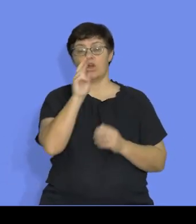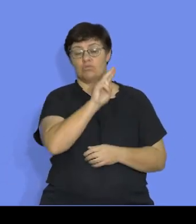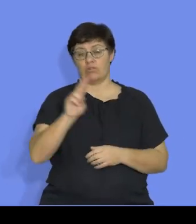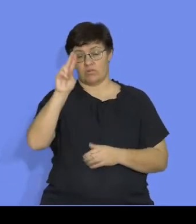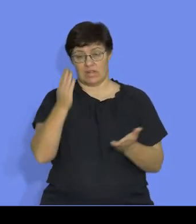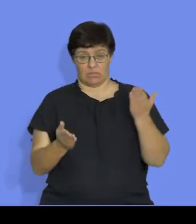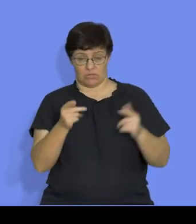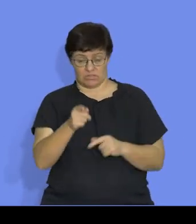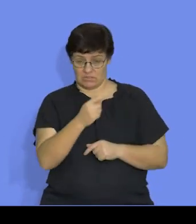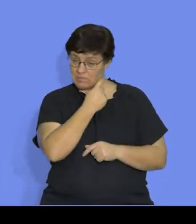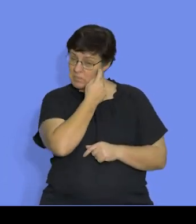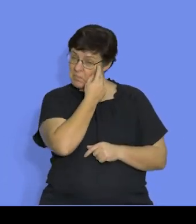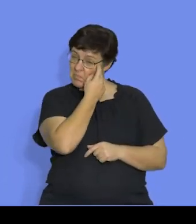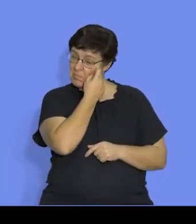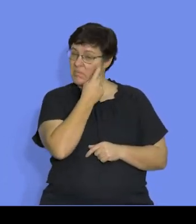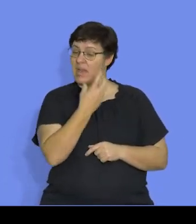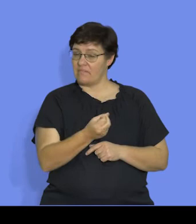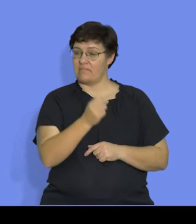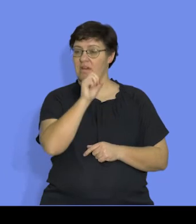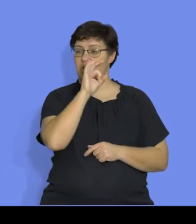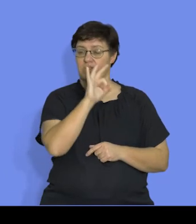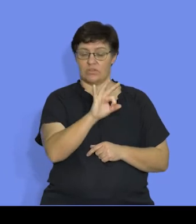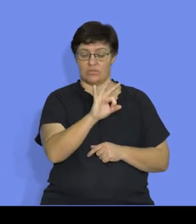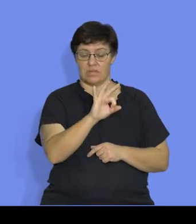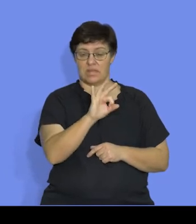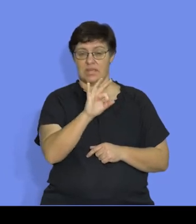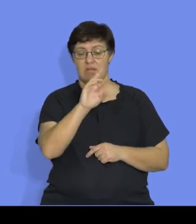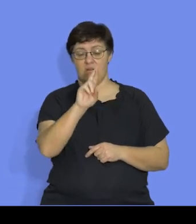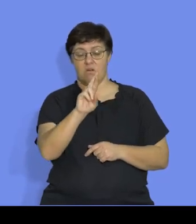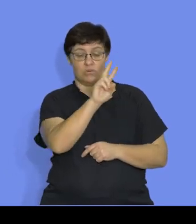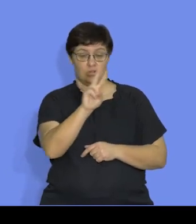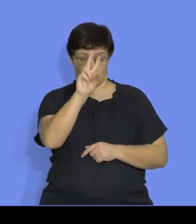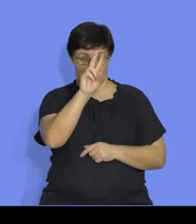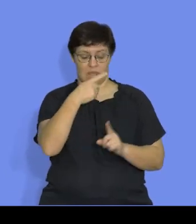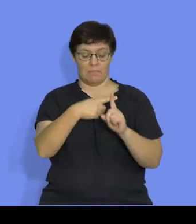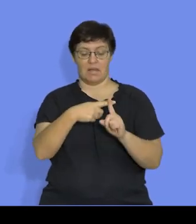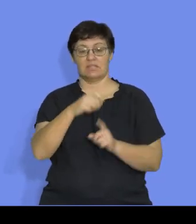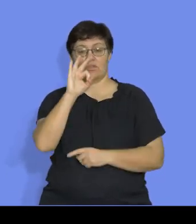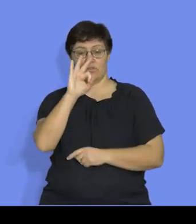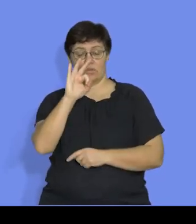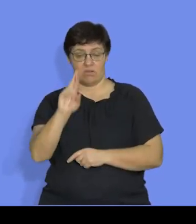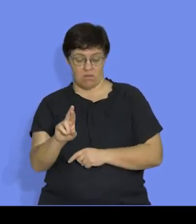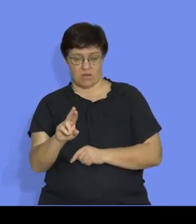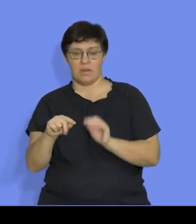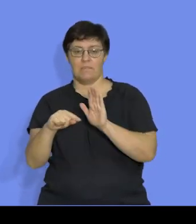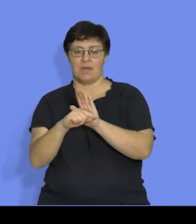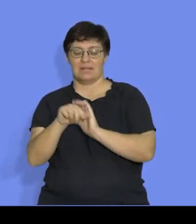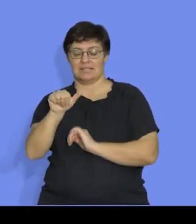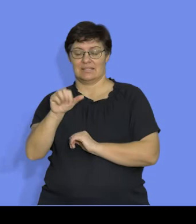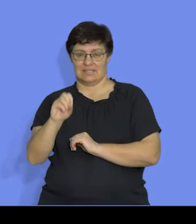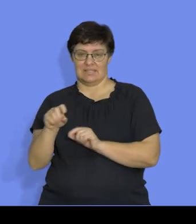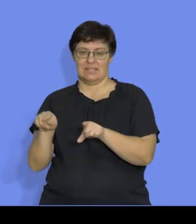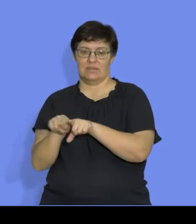equation. So I'm going to have 3R squared plus 3R minus